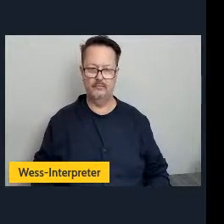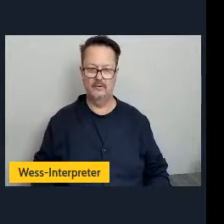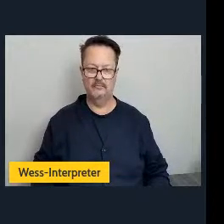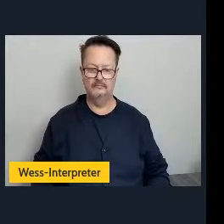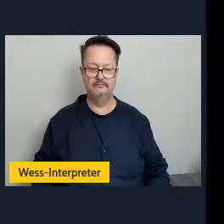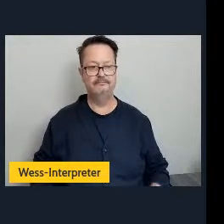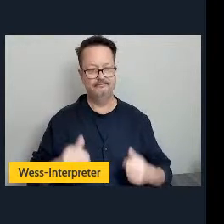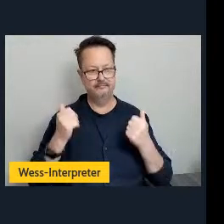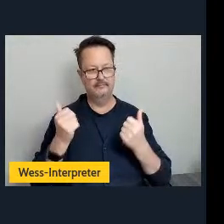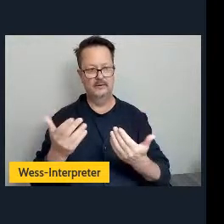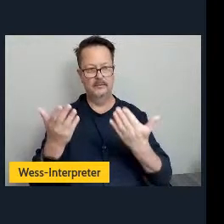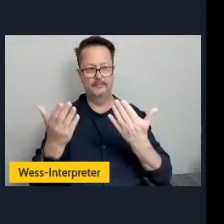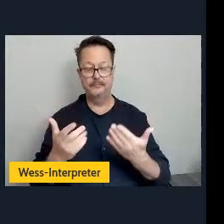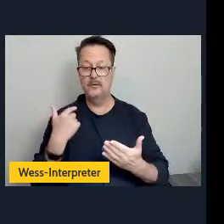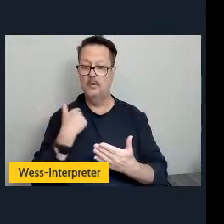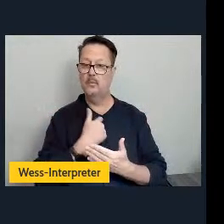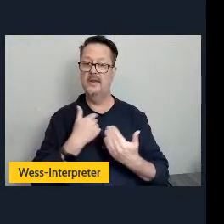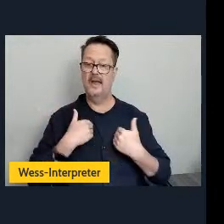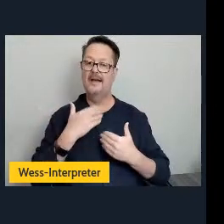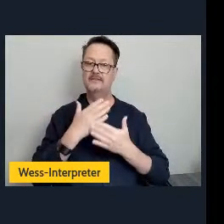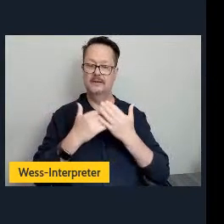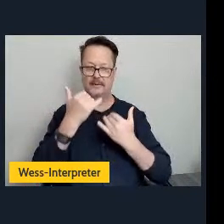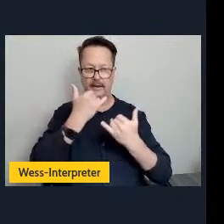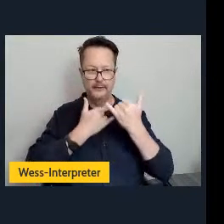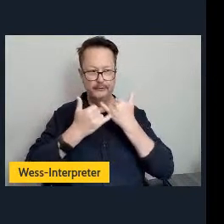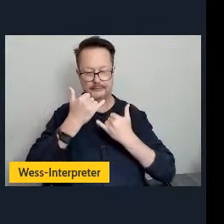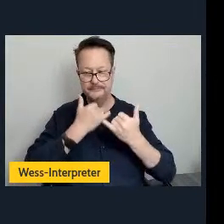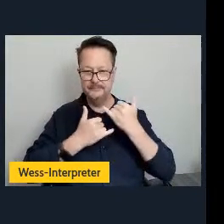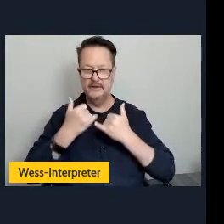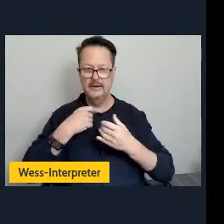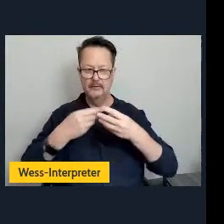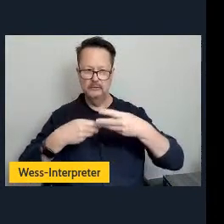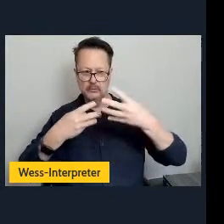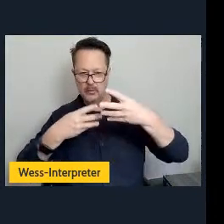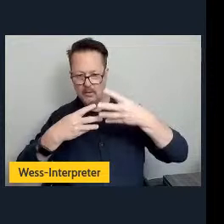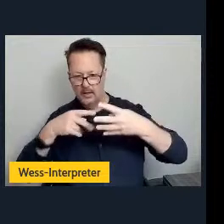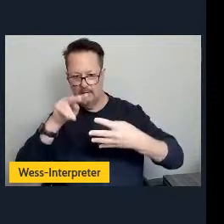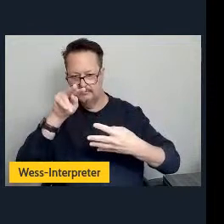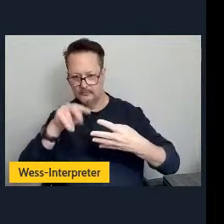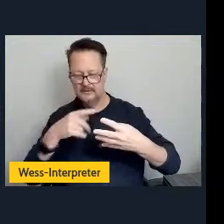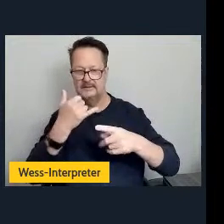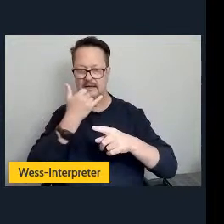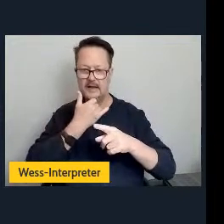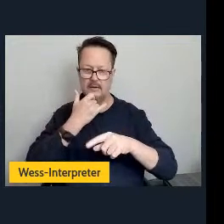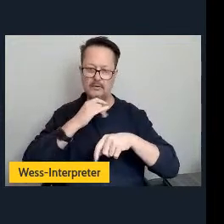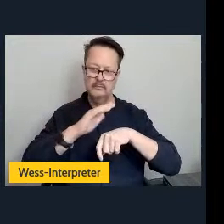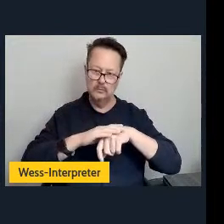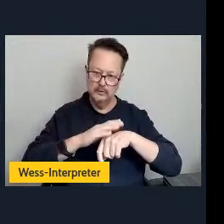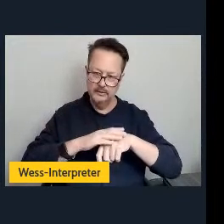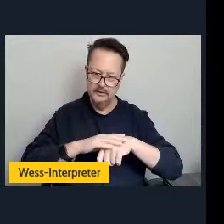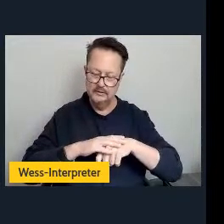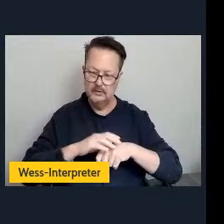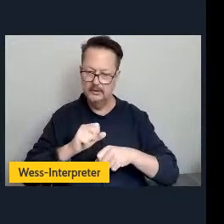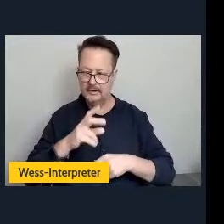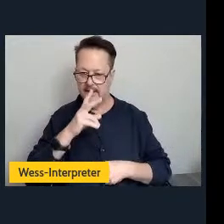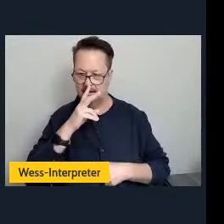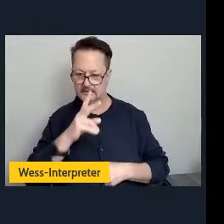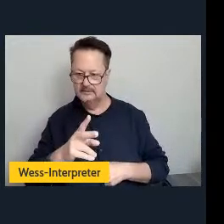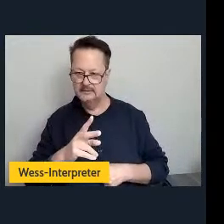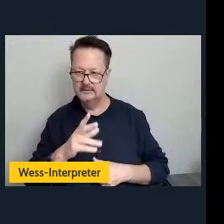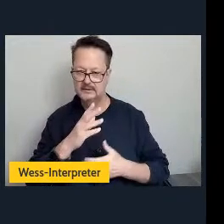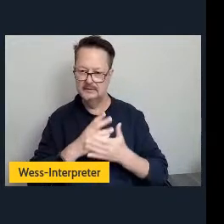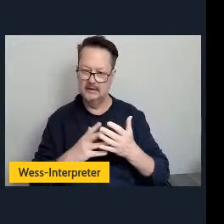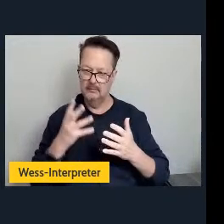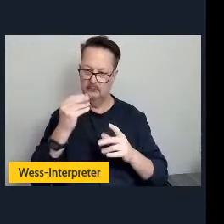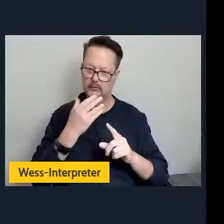Here we go. We have some errors. If we scroll up, we can see some errors and warnings, and we can see some pretty